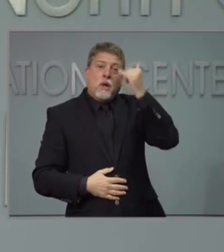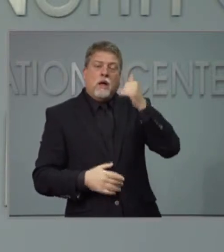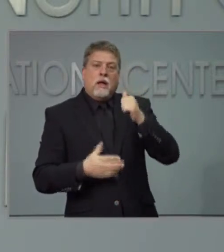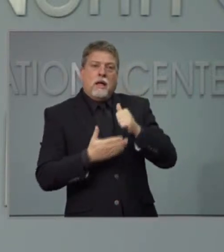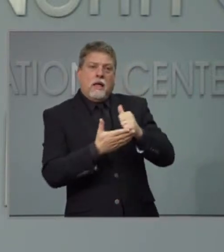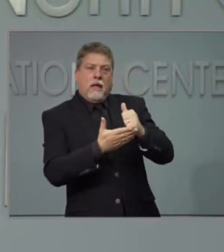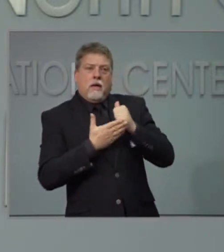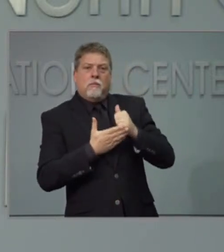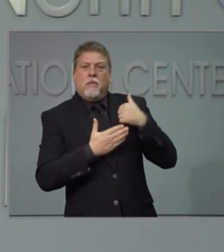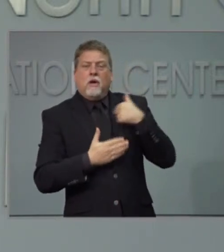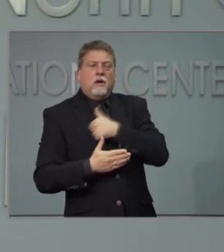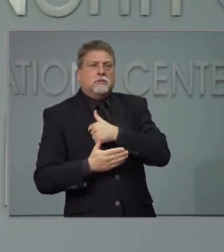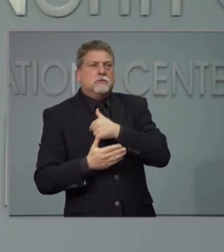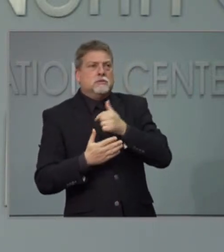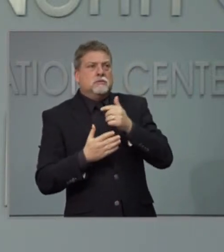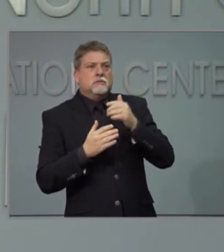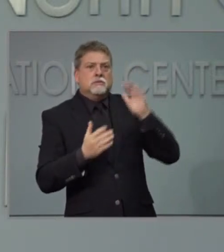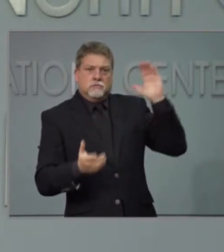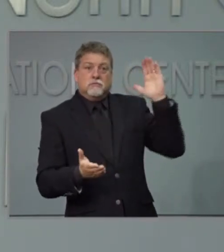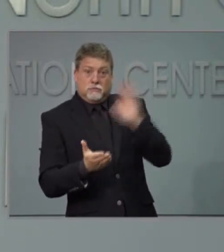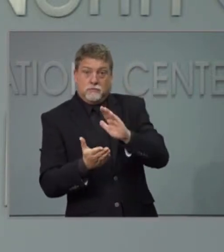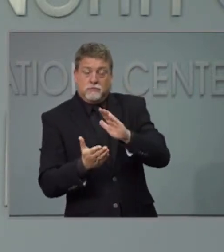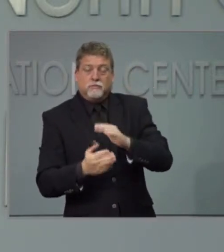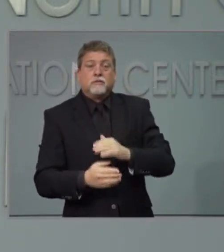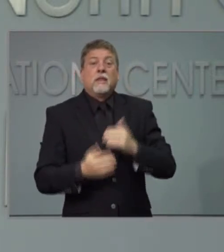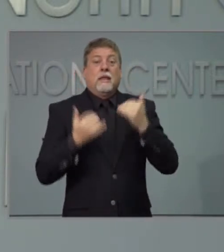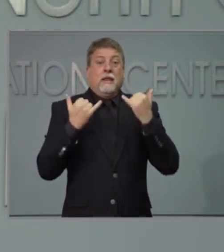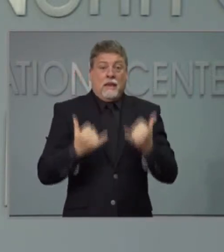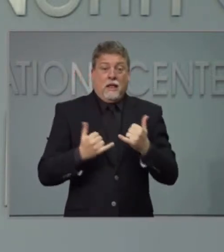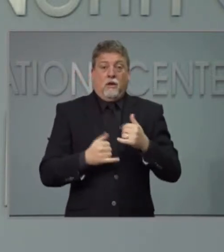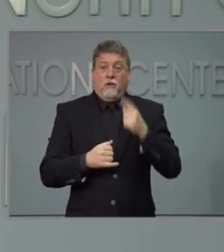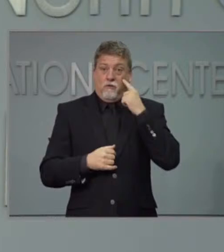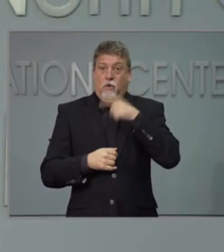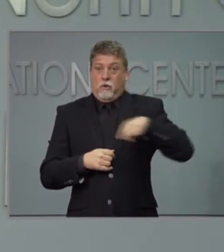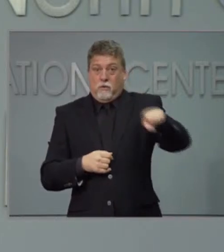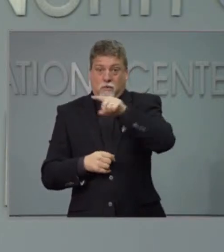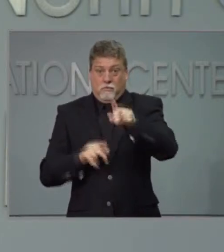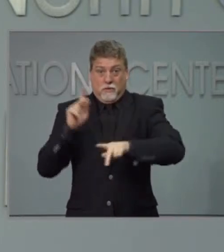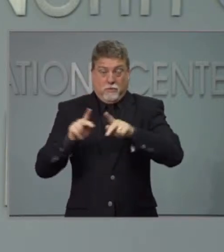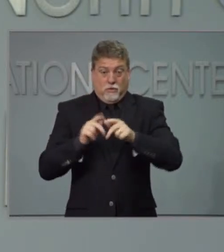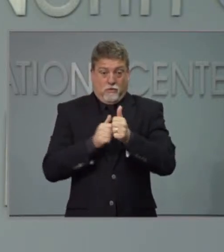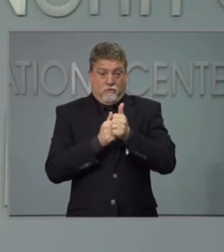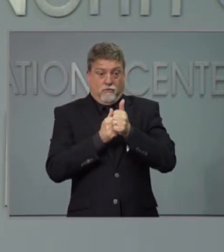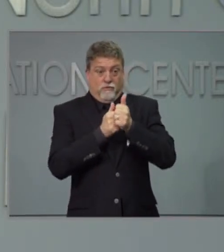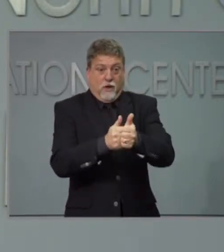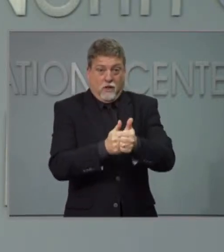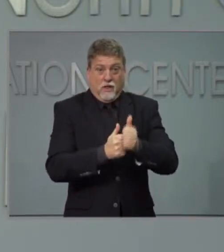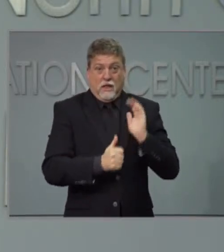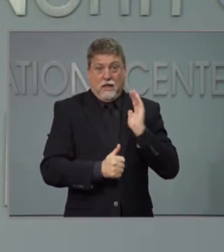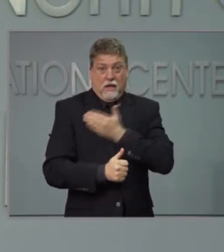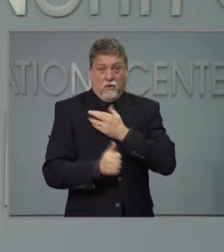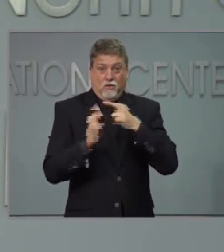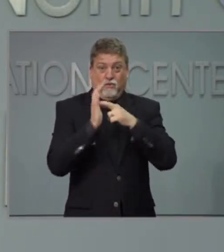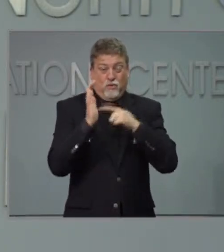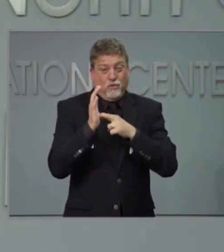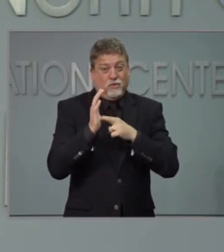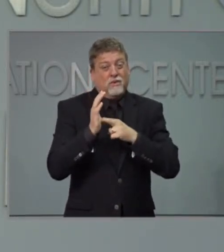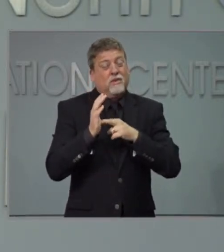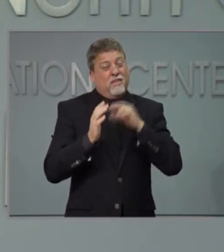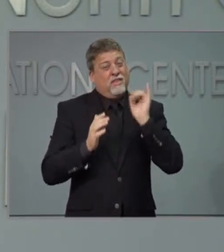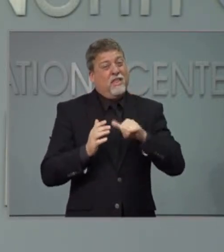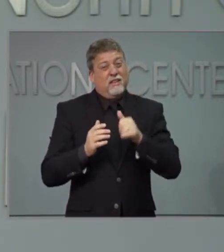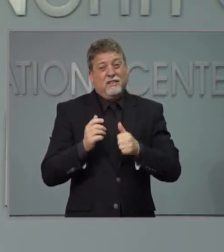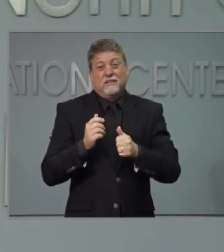more compliance with the requirements that we already have in place can help us